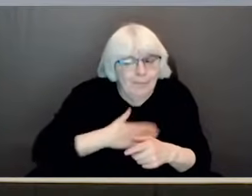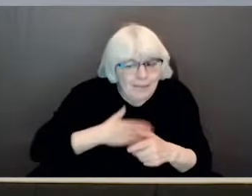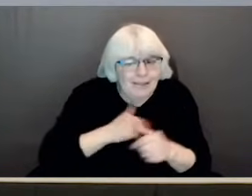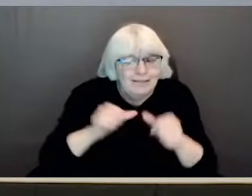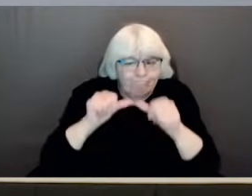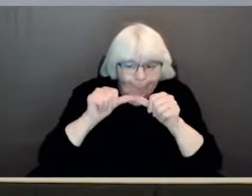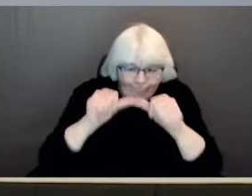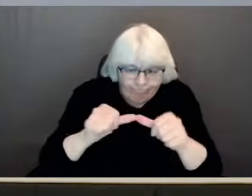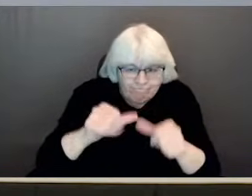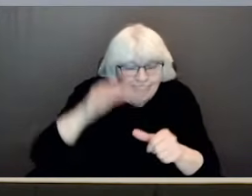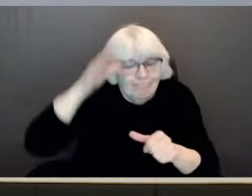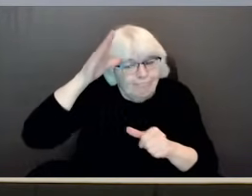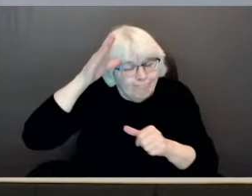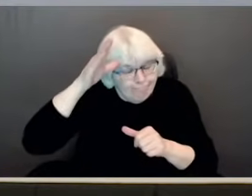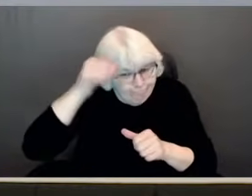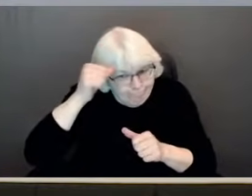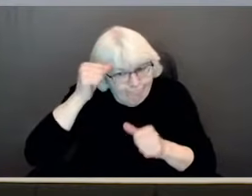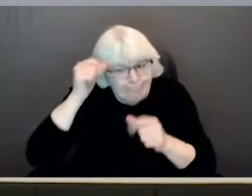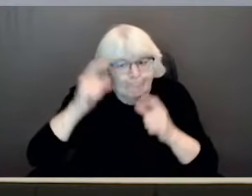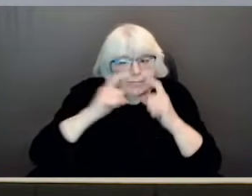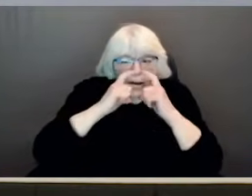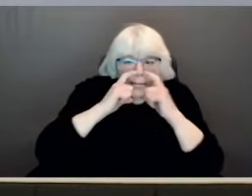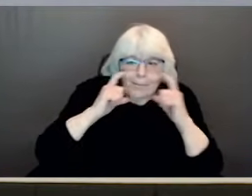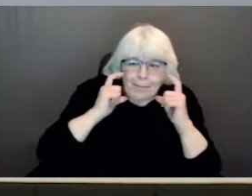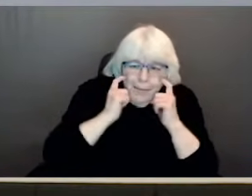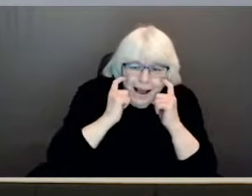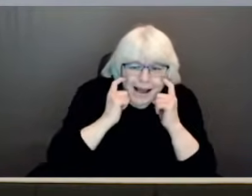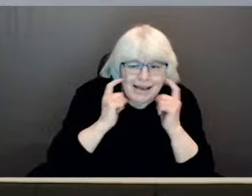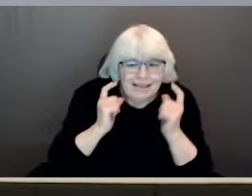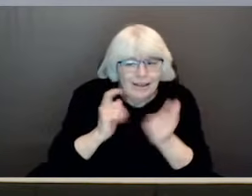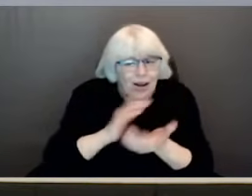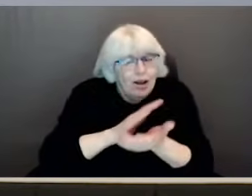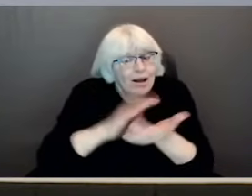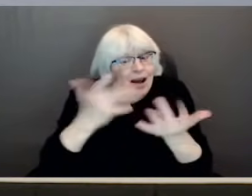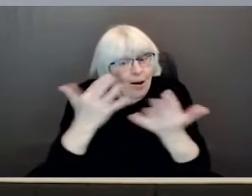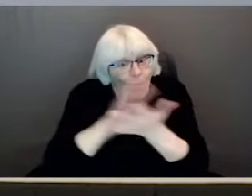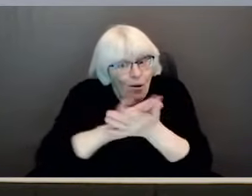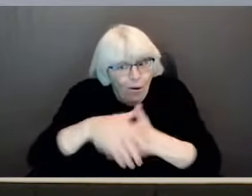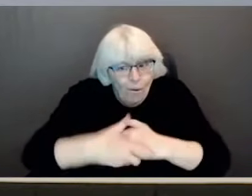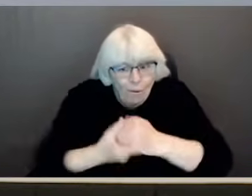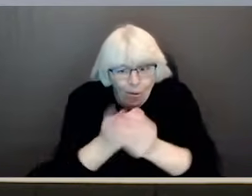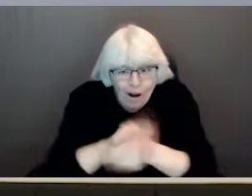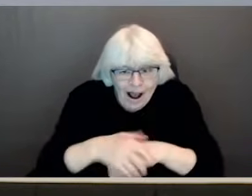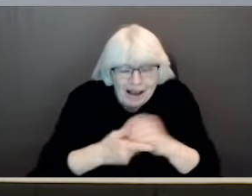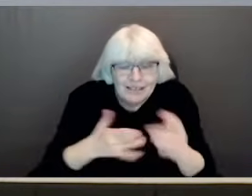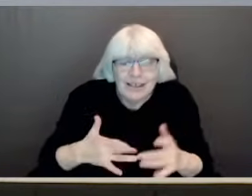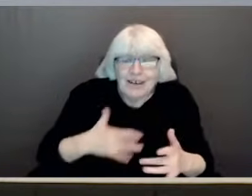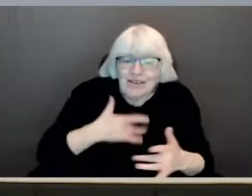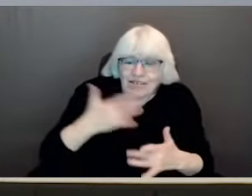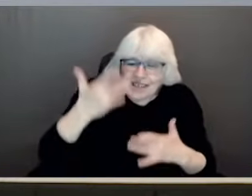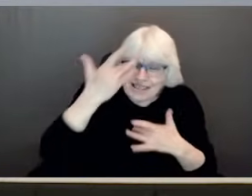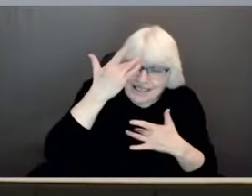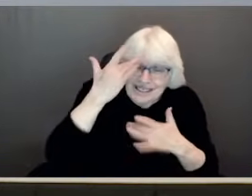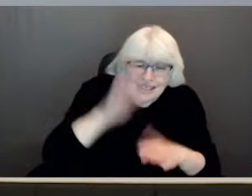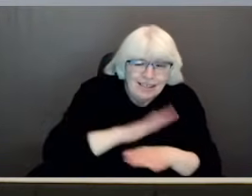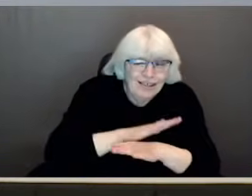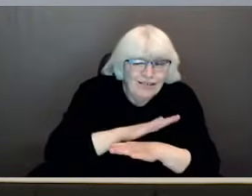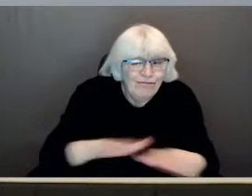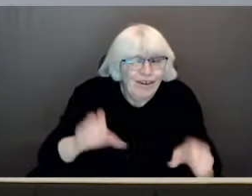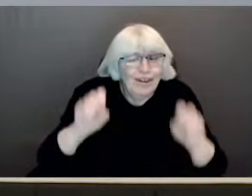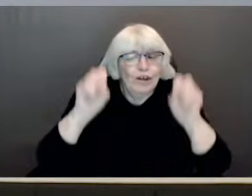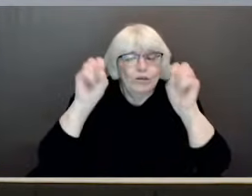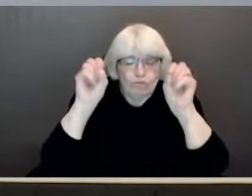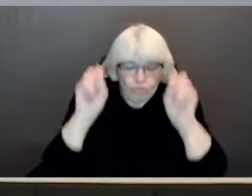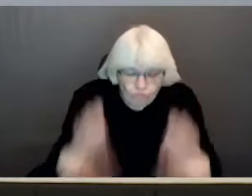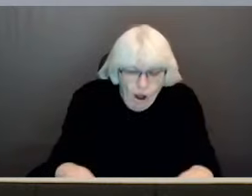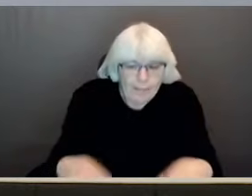hands and make sure you're following the testing regimen when you get back to PEI.